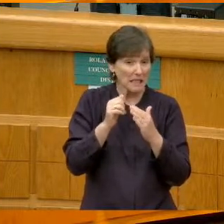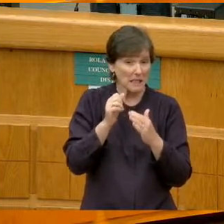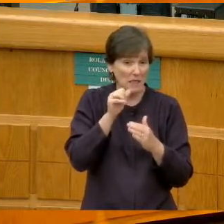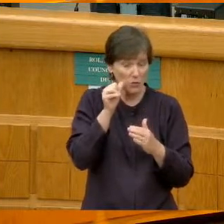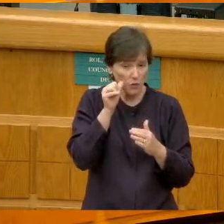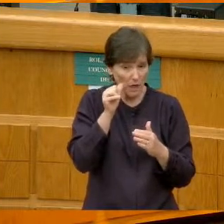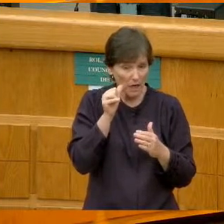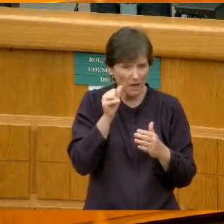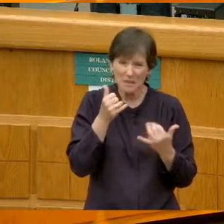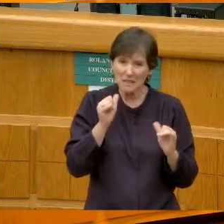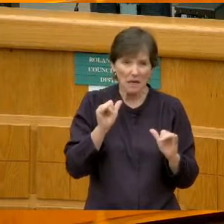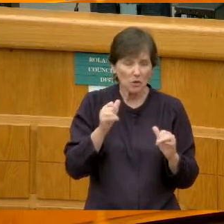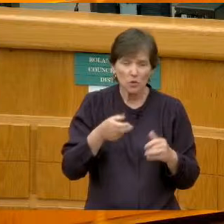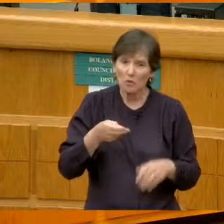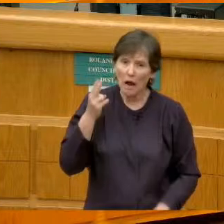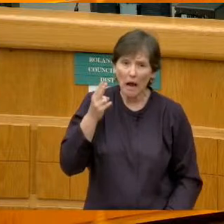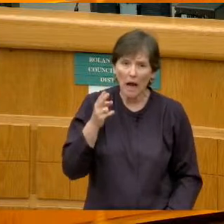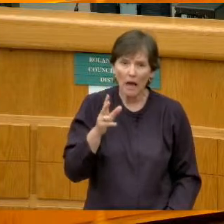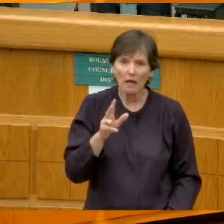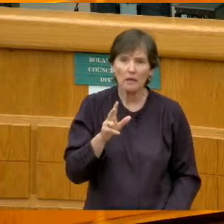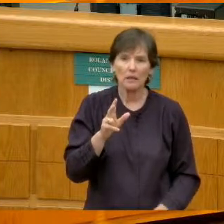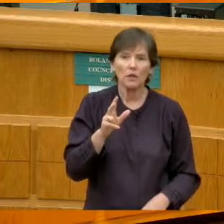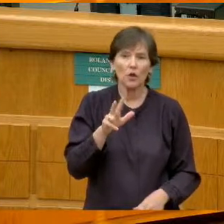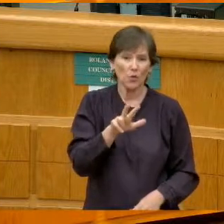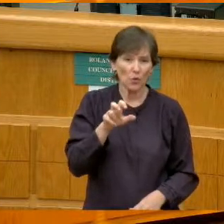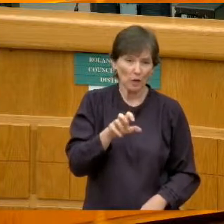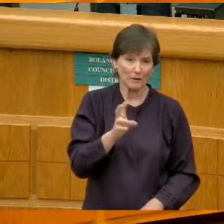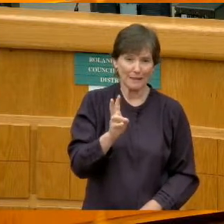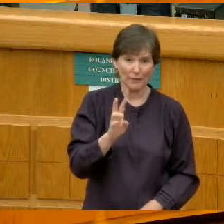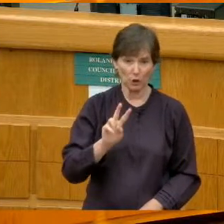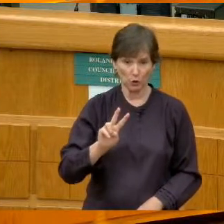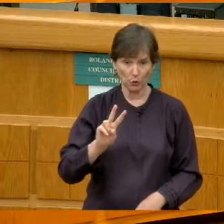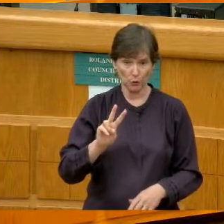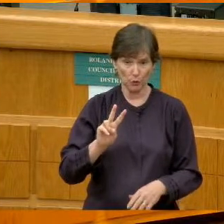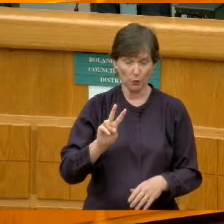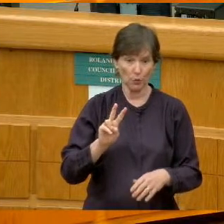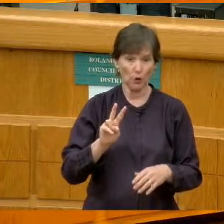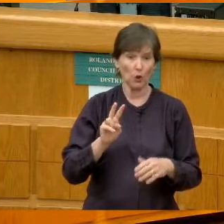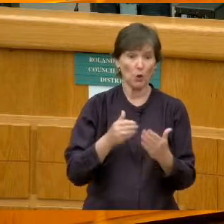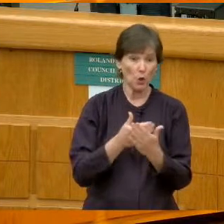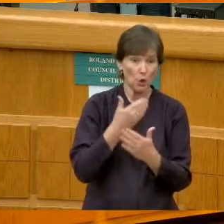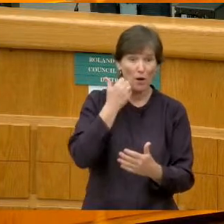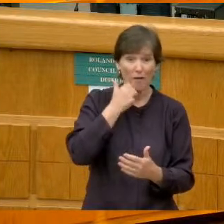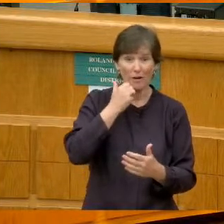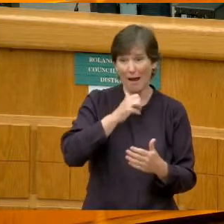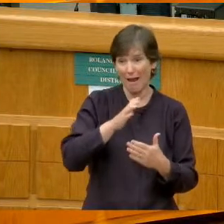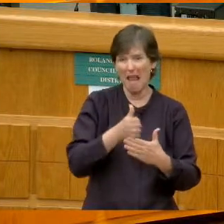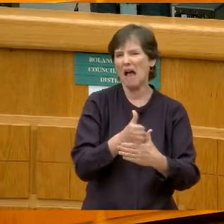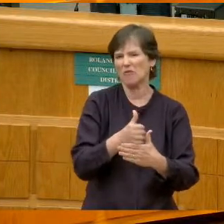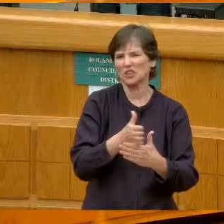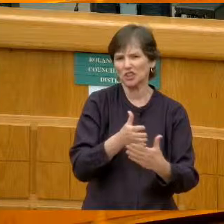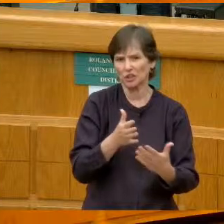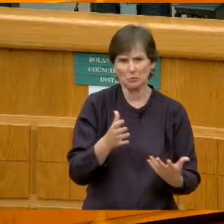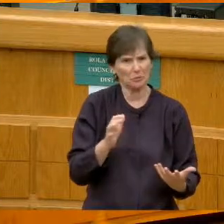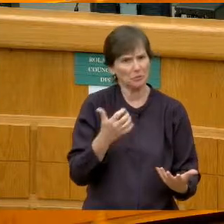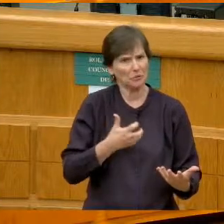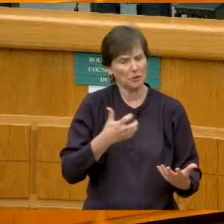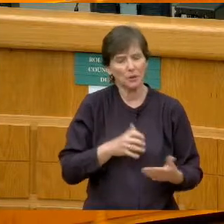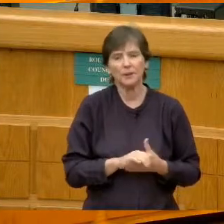high. 372 average new cases every day is what we're saying in Nueces County.